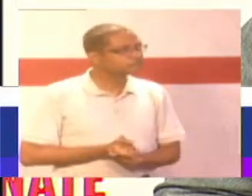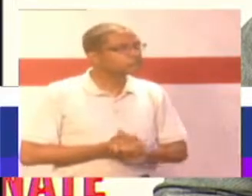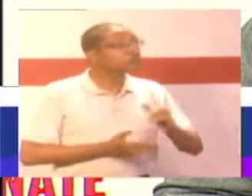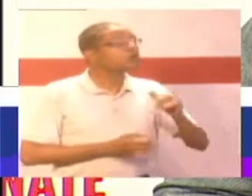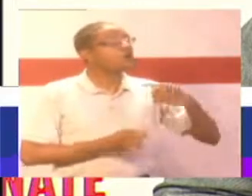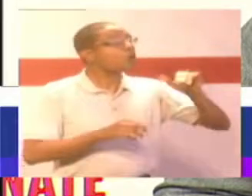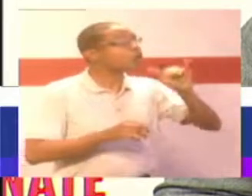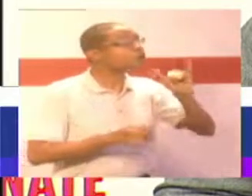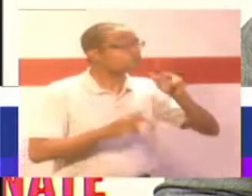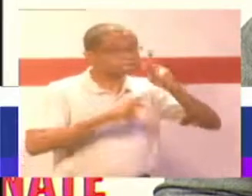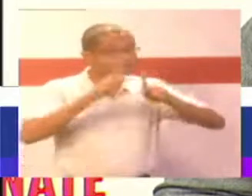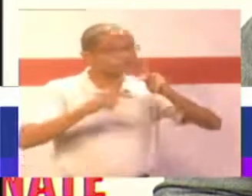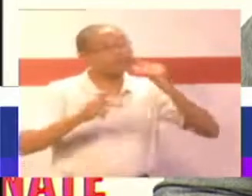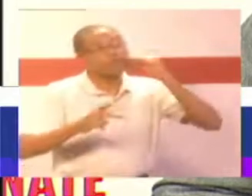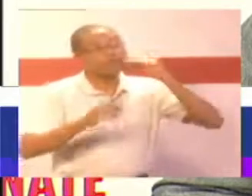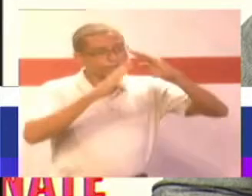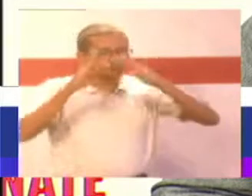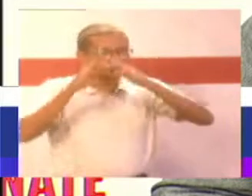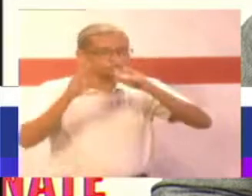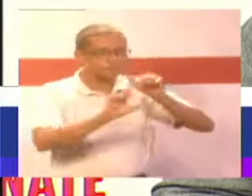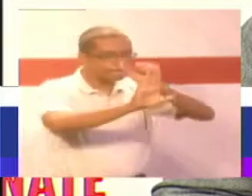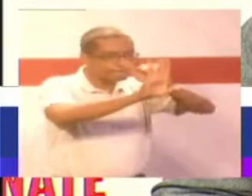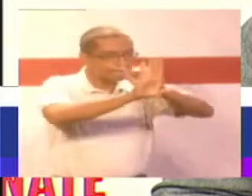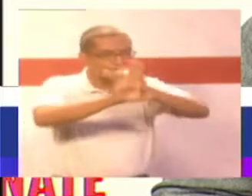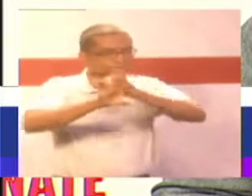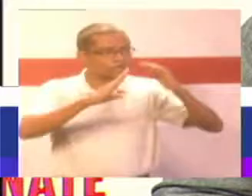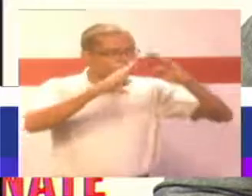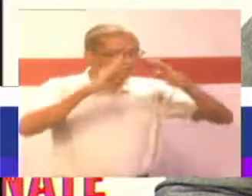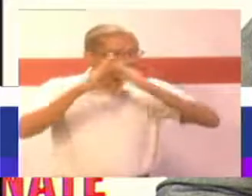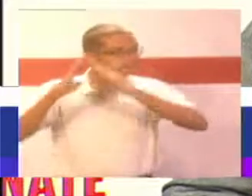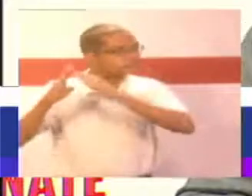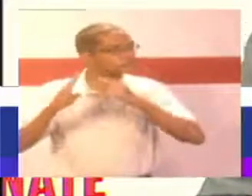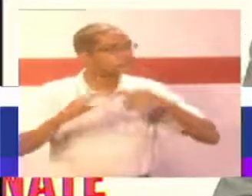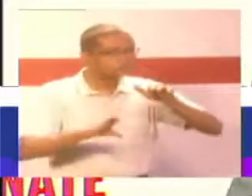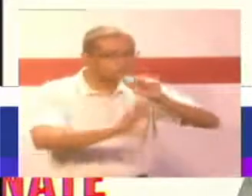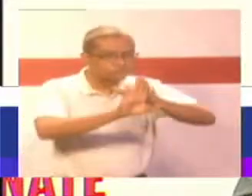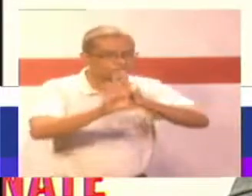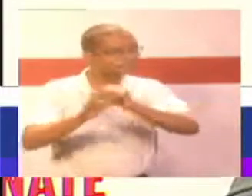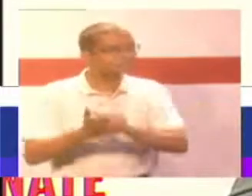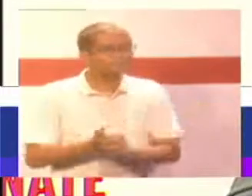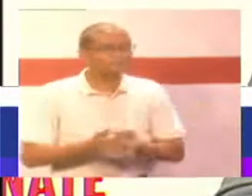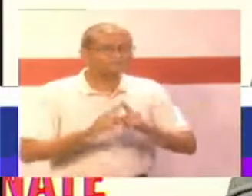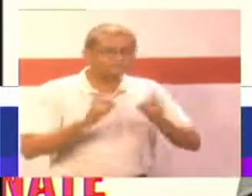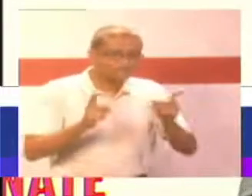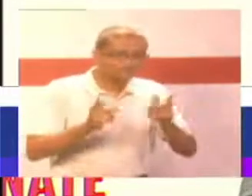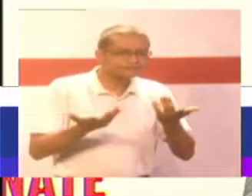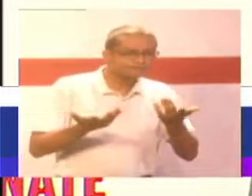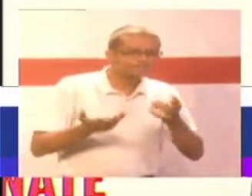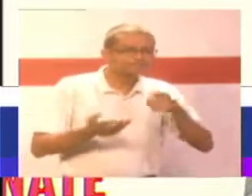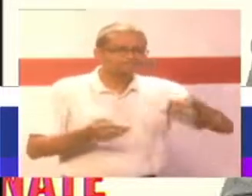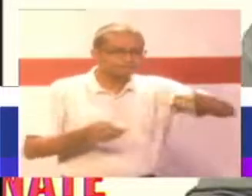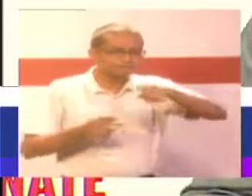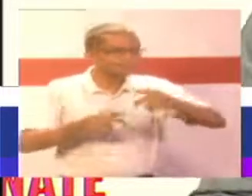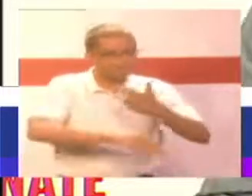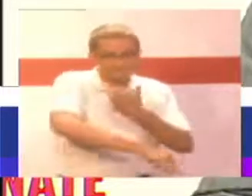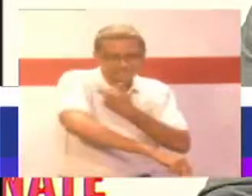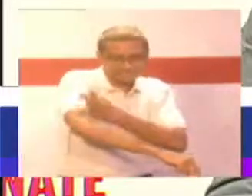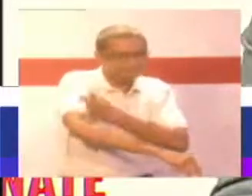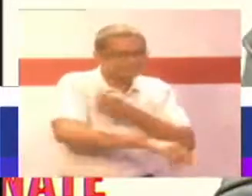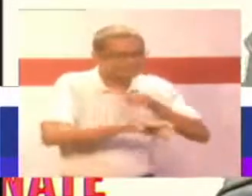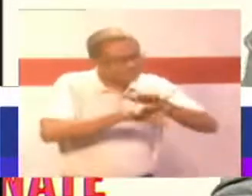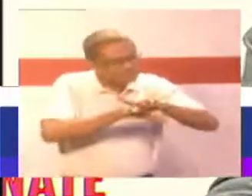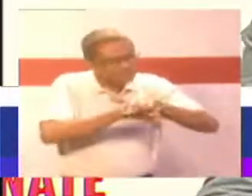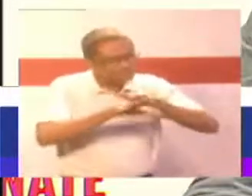to door, but there is a shortfall in our vaccination rates. So I can tell you at our last